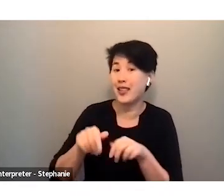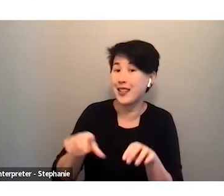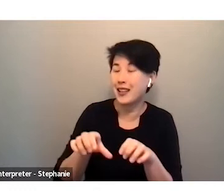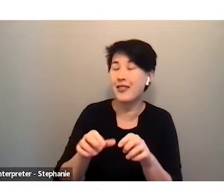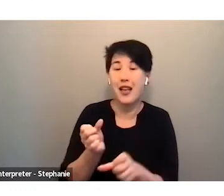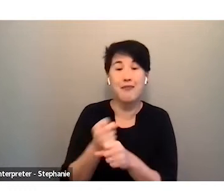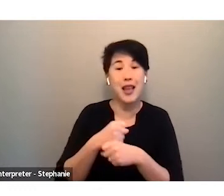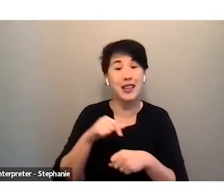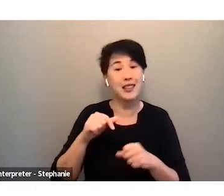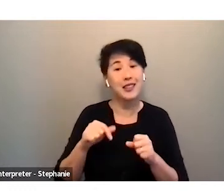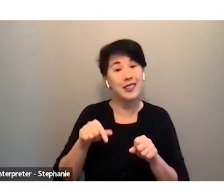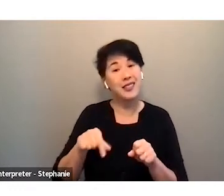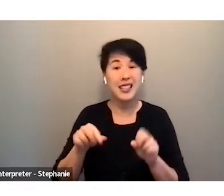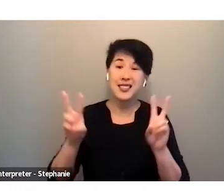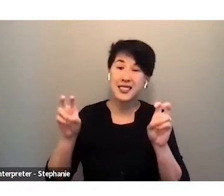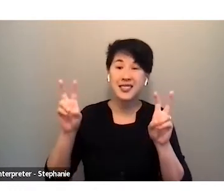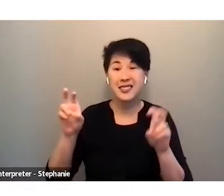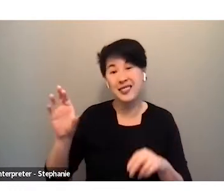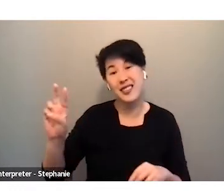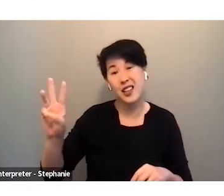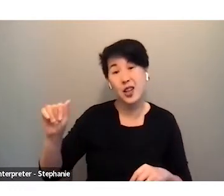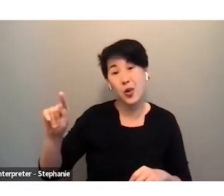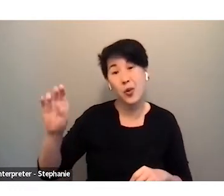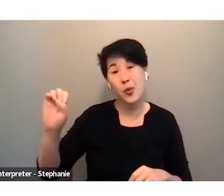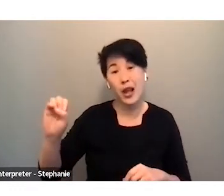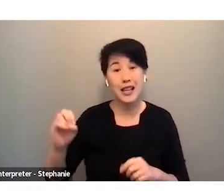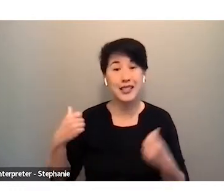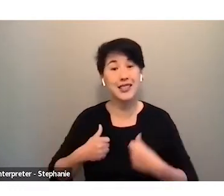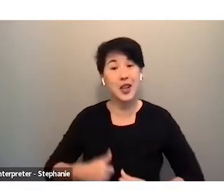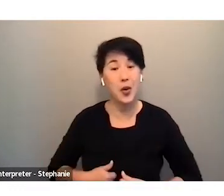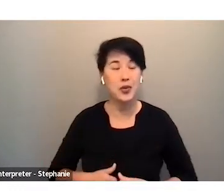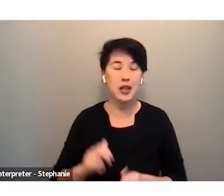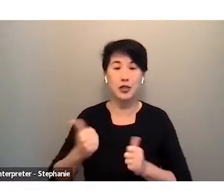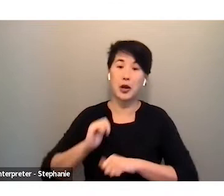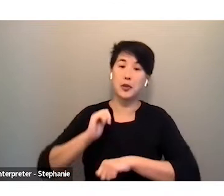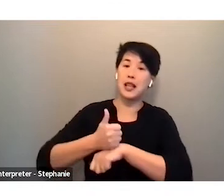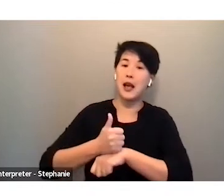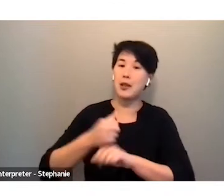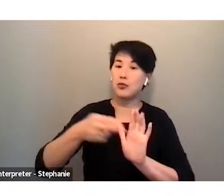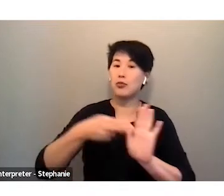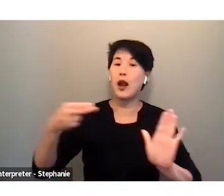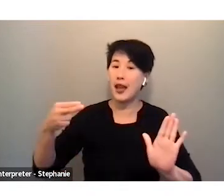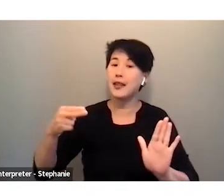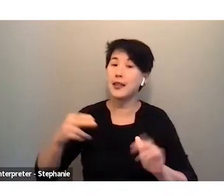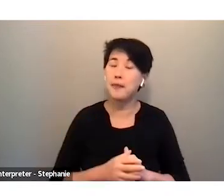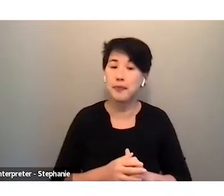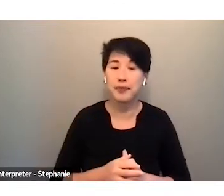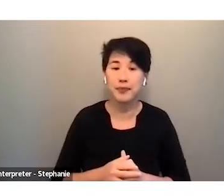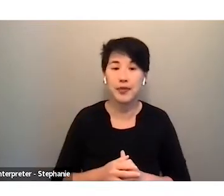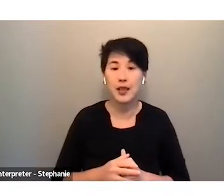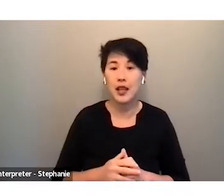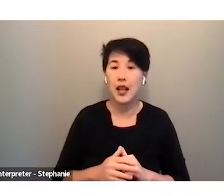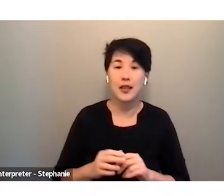kind of what I'm going to call waistcoats, and try to, you know, establish a kind of brand based on, you know, making kind of